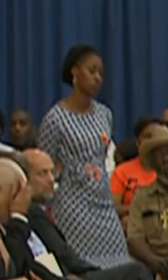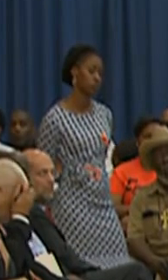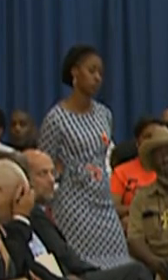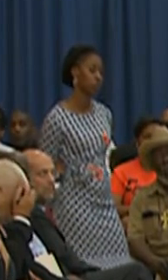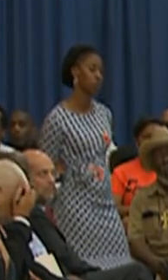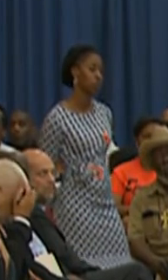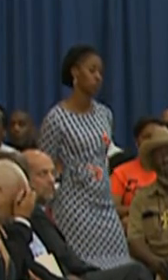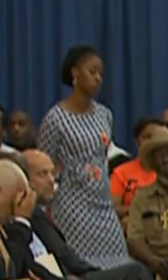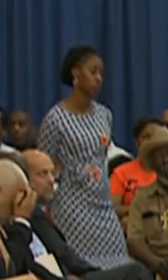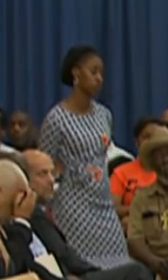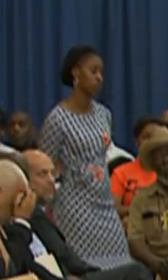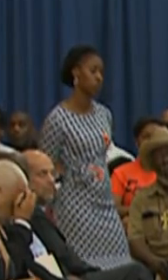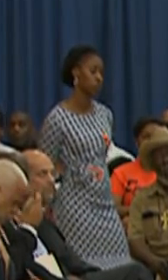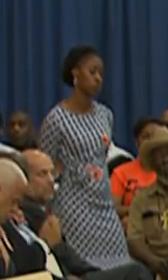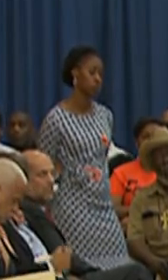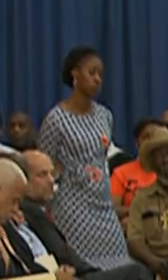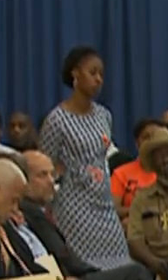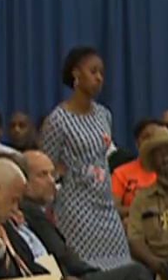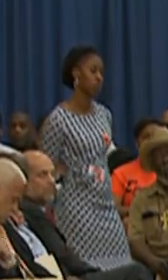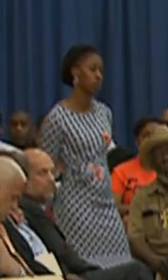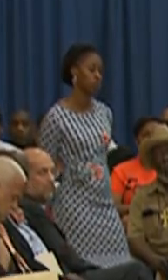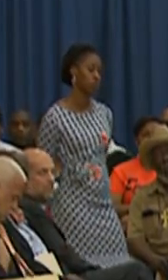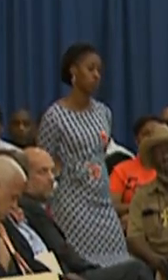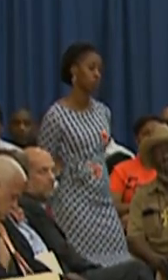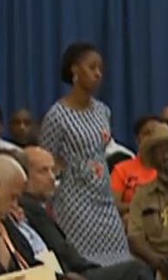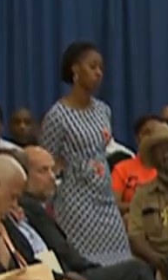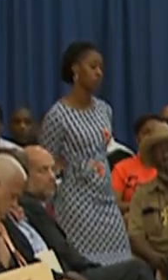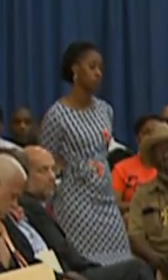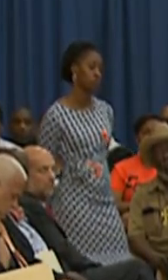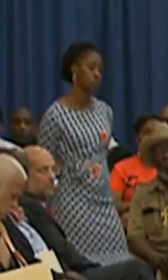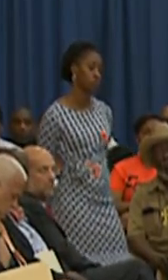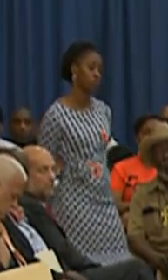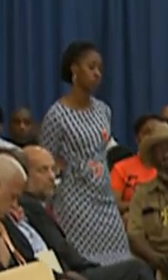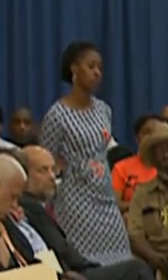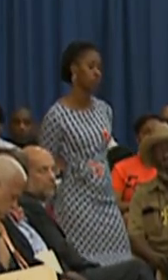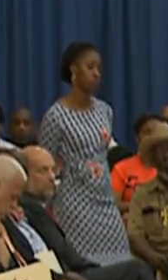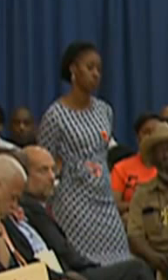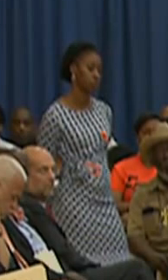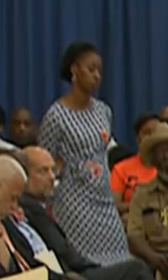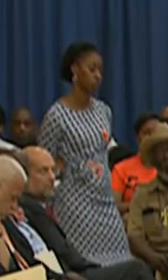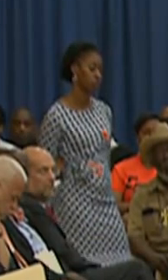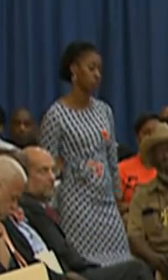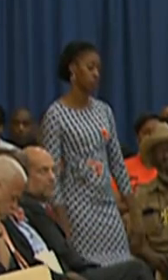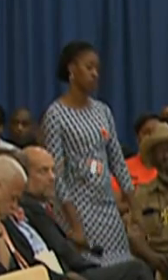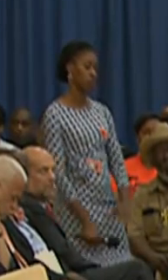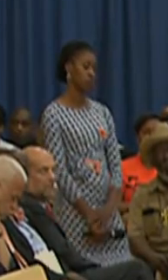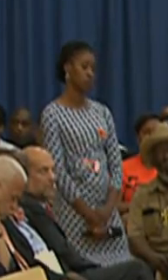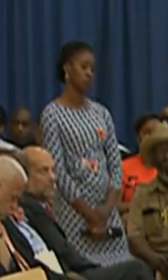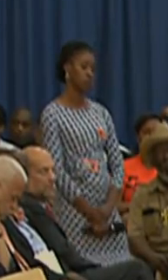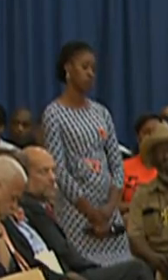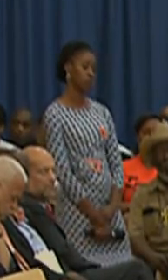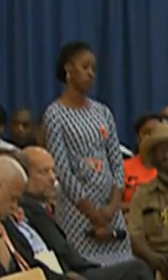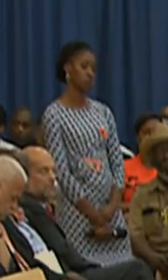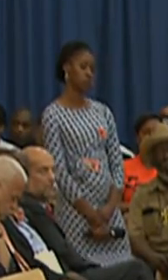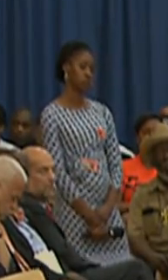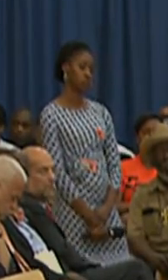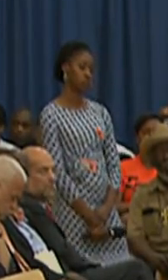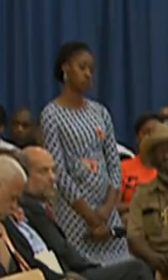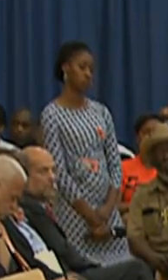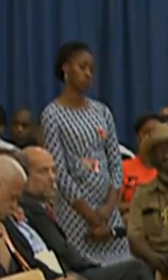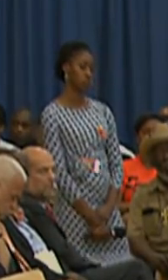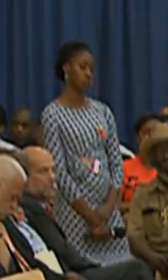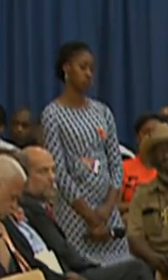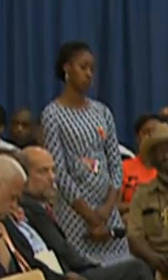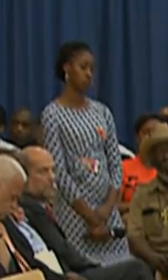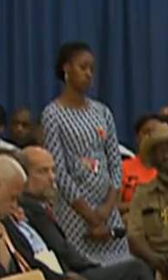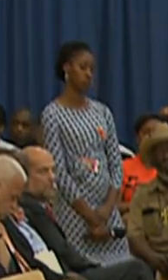HHC to shore it up. So just to give you the satisfaction of knowing, is it a priority? Is real money going in to help support our